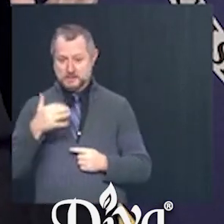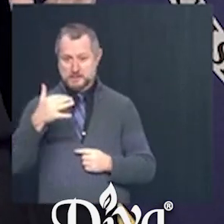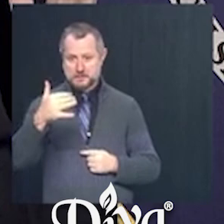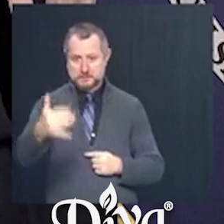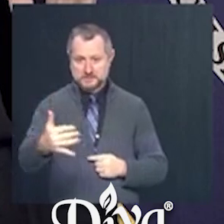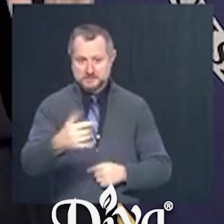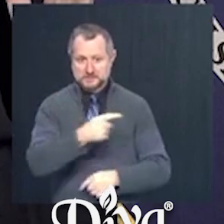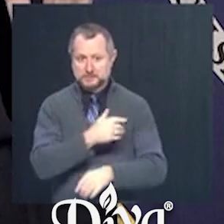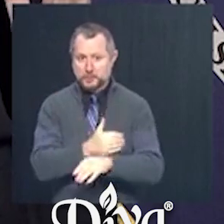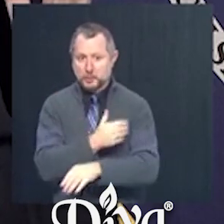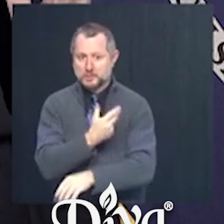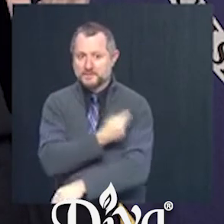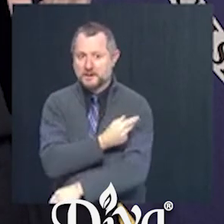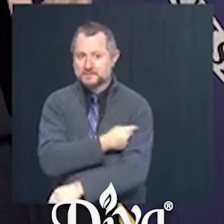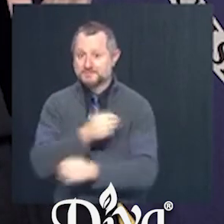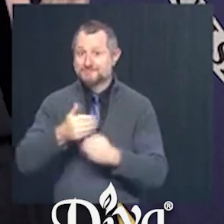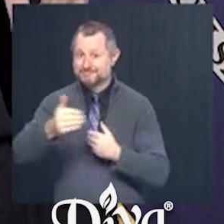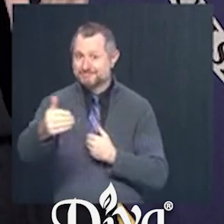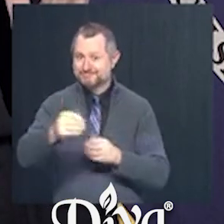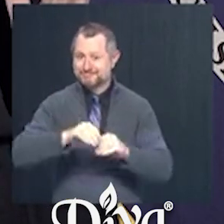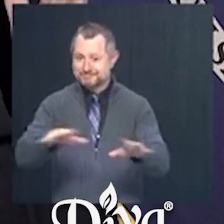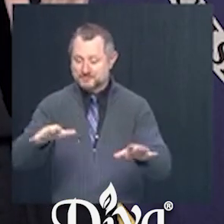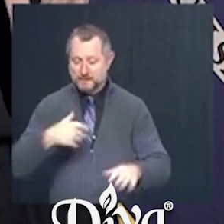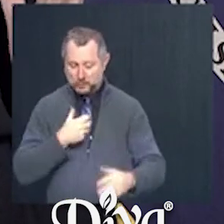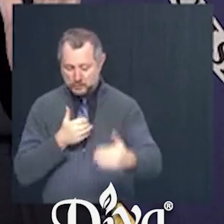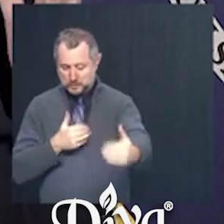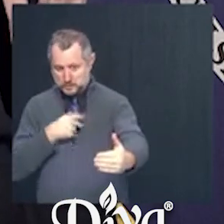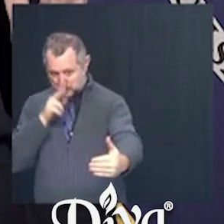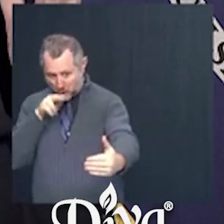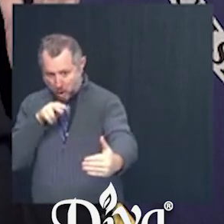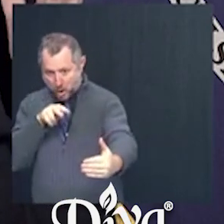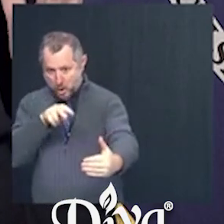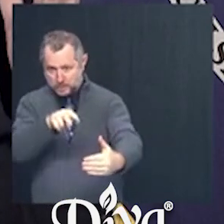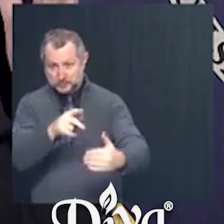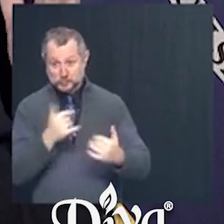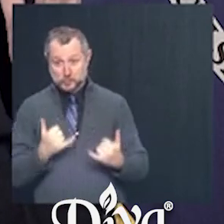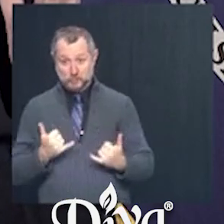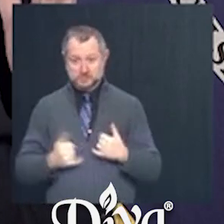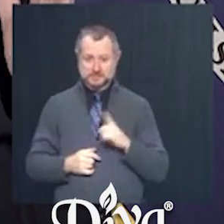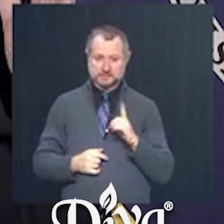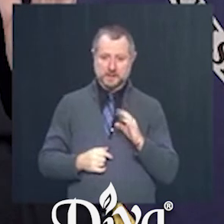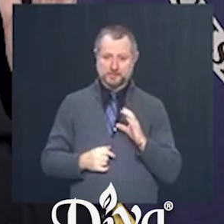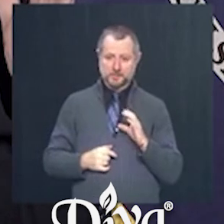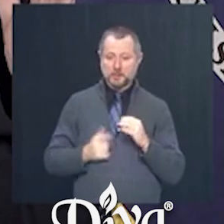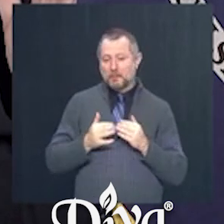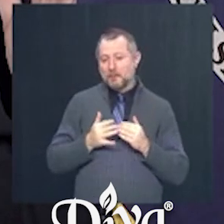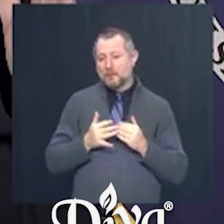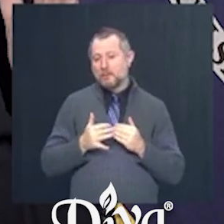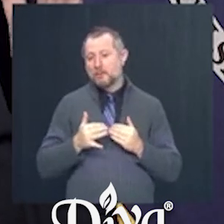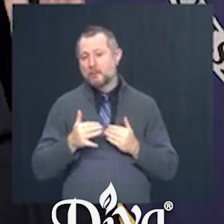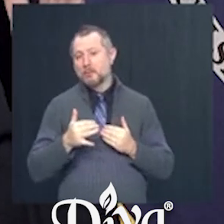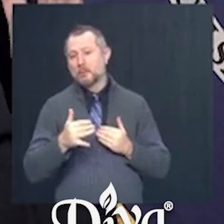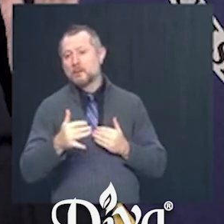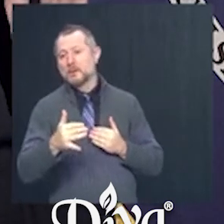window we're looking at. We're looking at December, January, February, March, April,